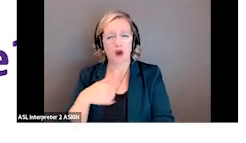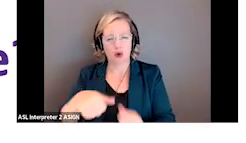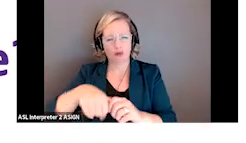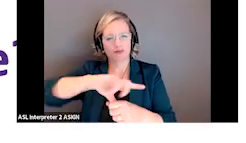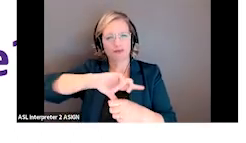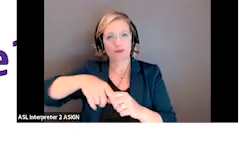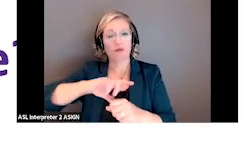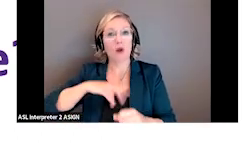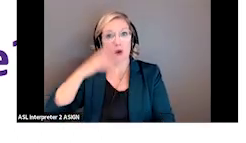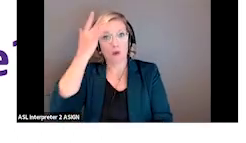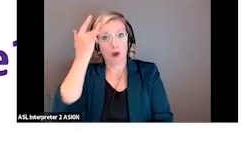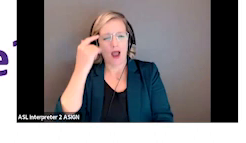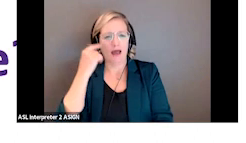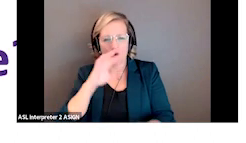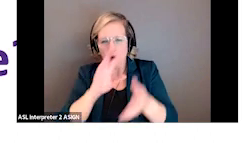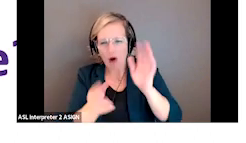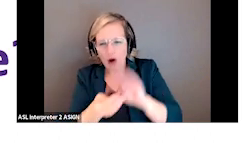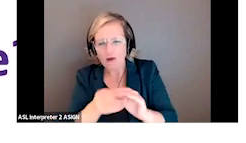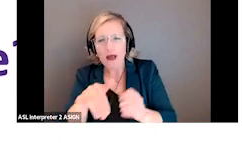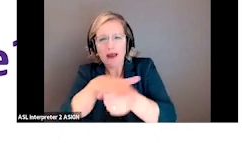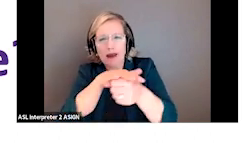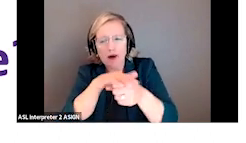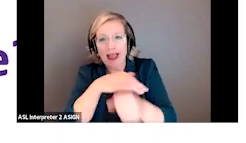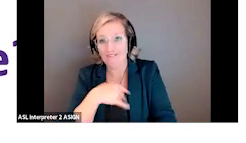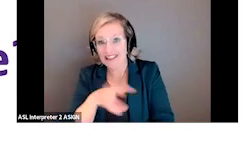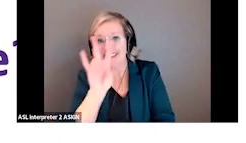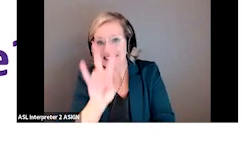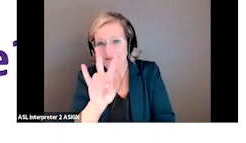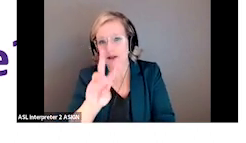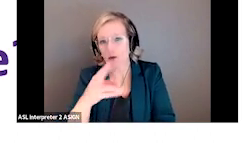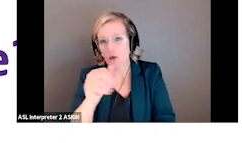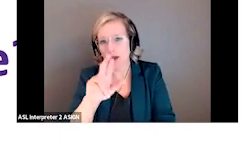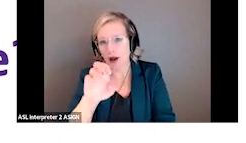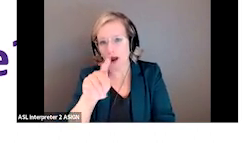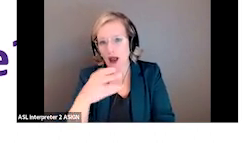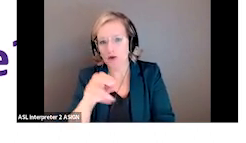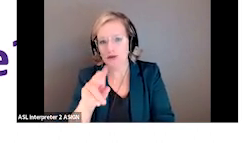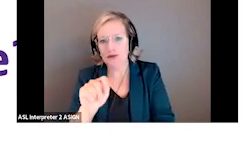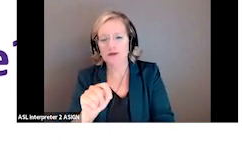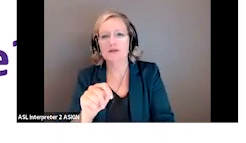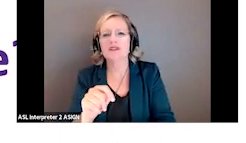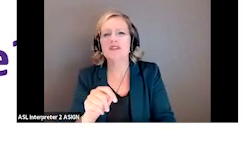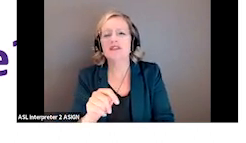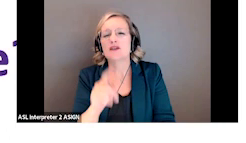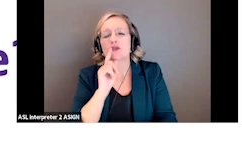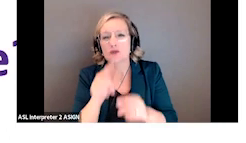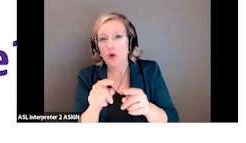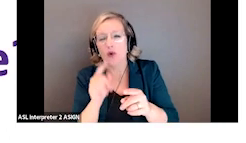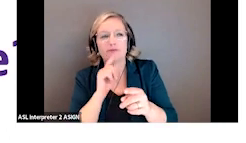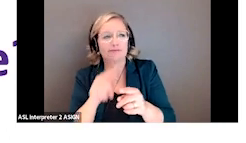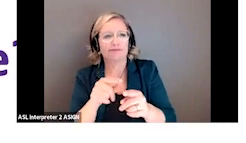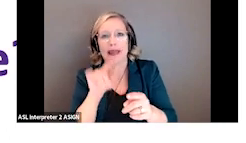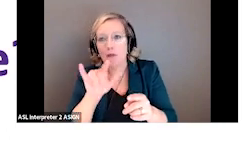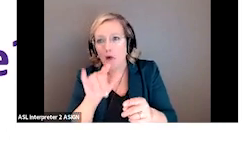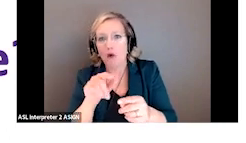fulfillment centers in that area. And that means the bulk of it's going to be there. And with Toronto Pearson Airport, it can